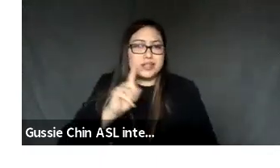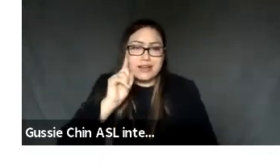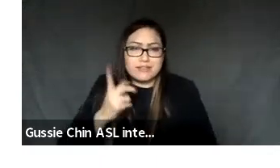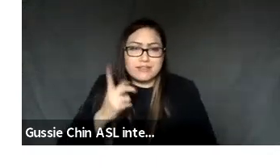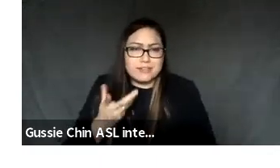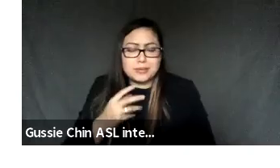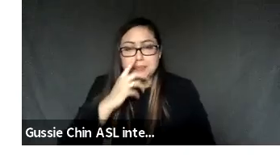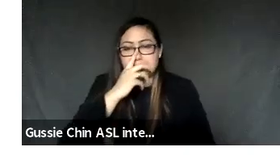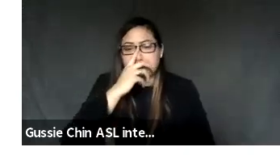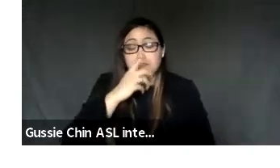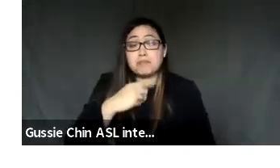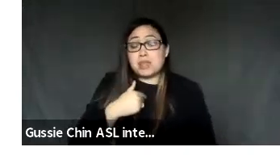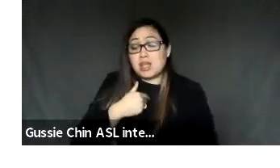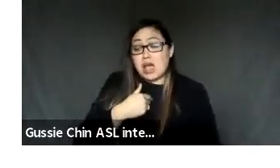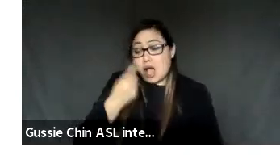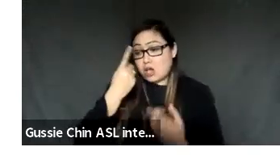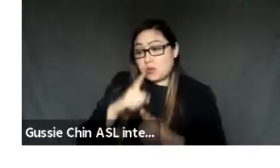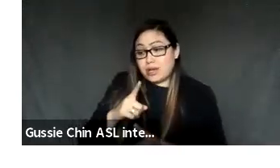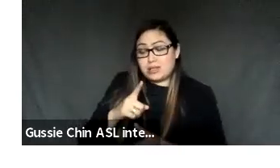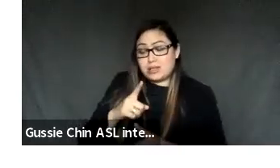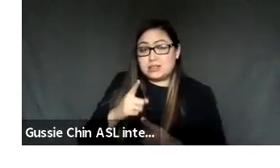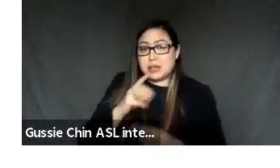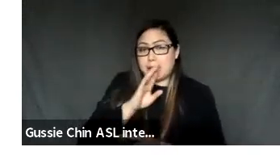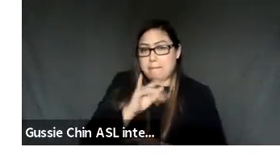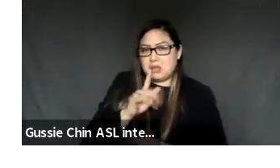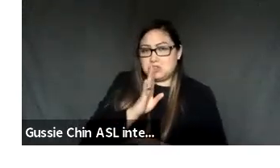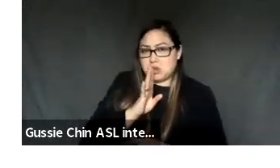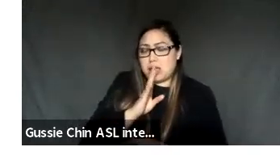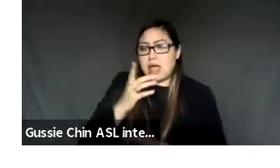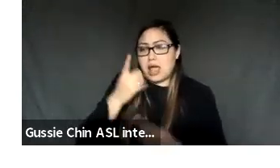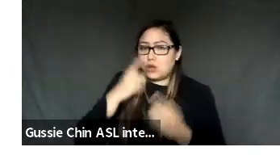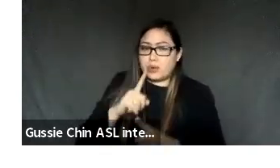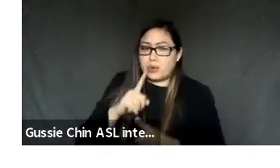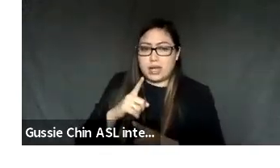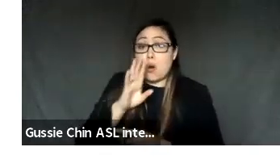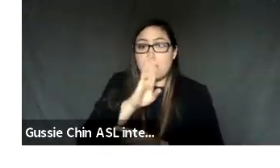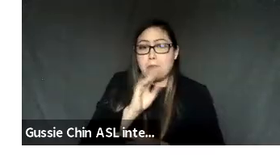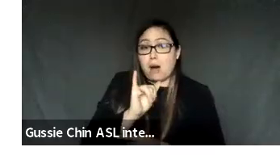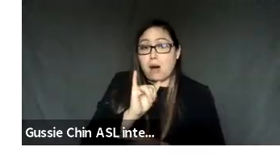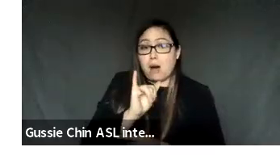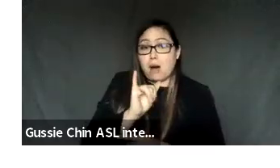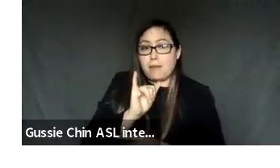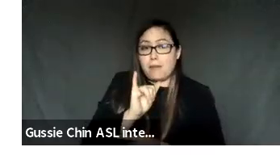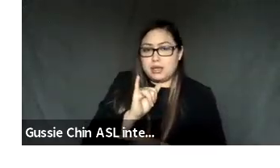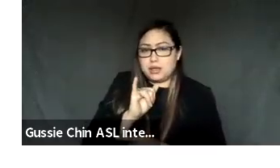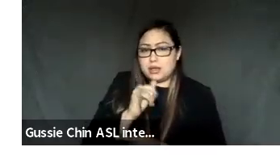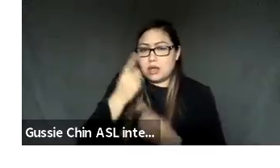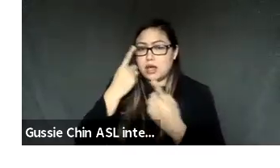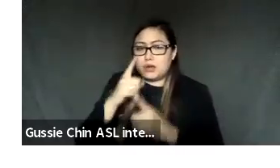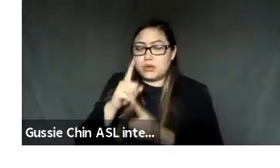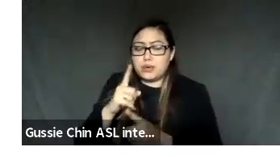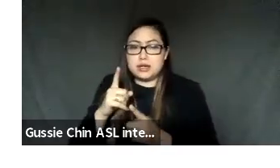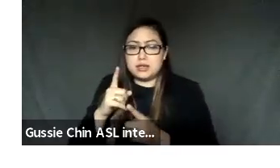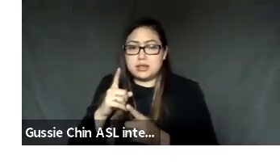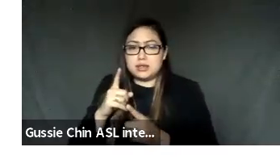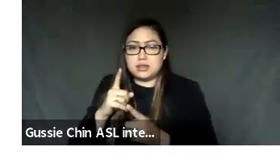I agree that there's many pay systems that are are doing different types of systems. Hopefully